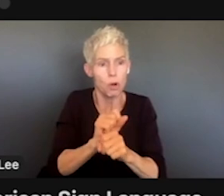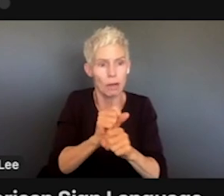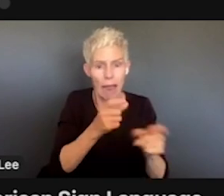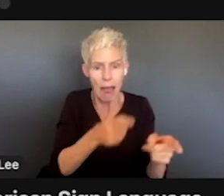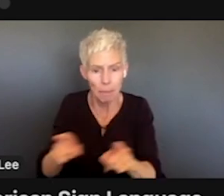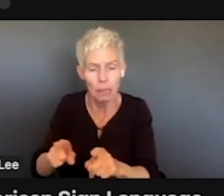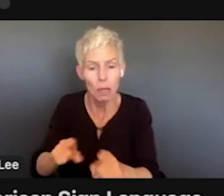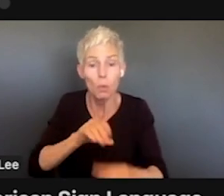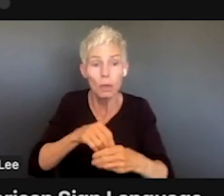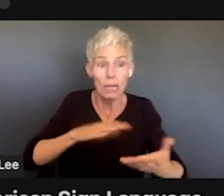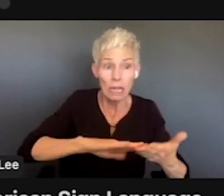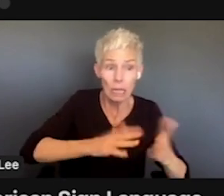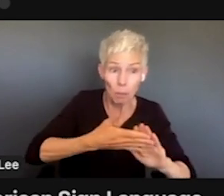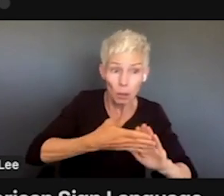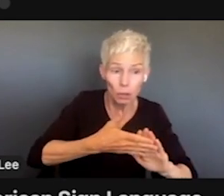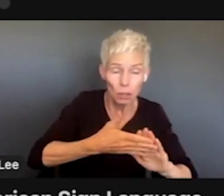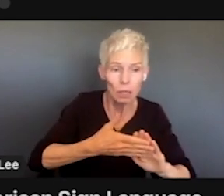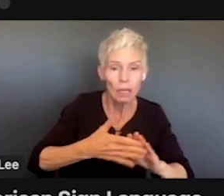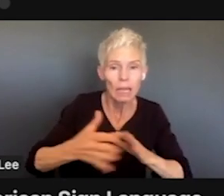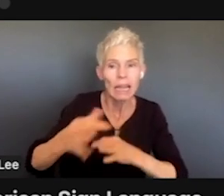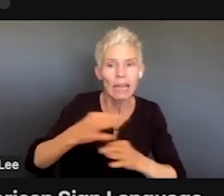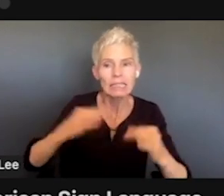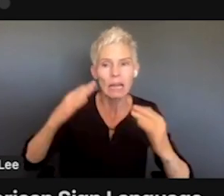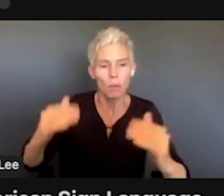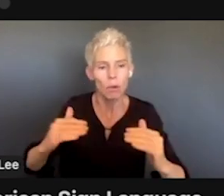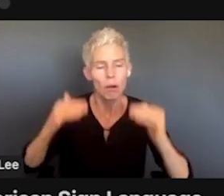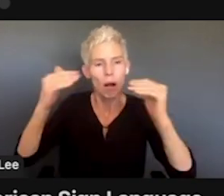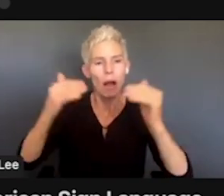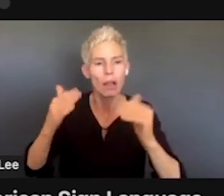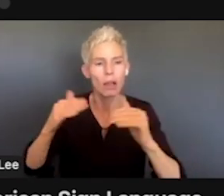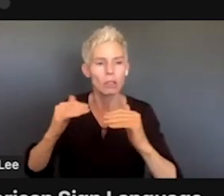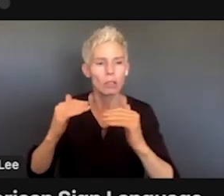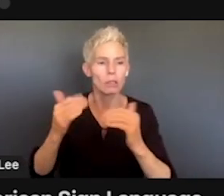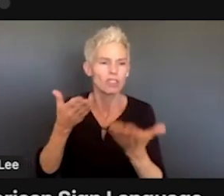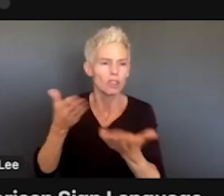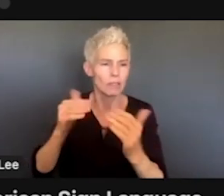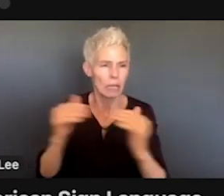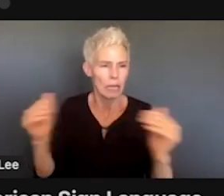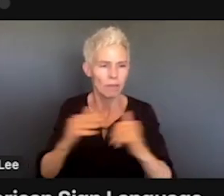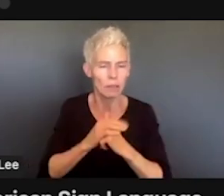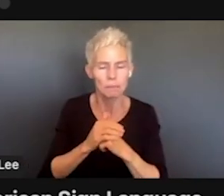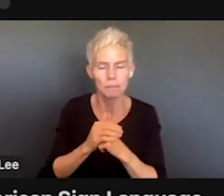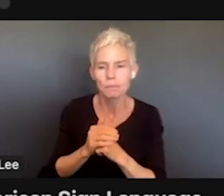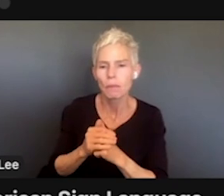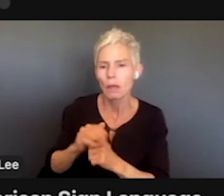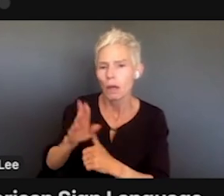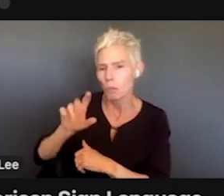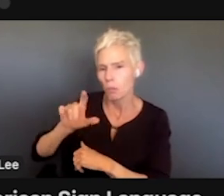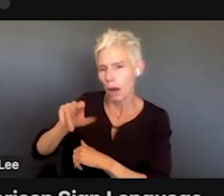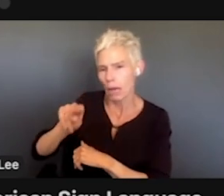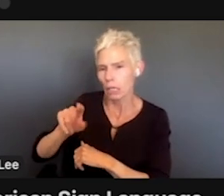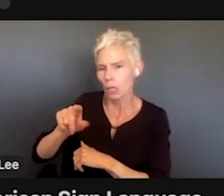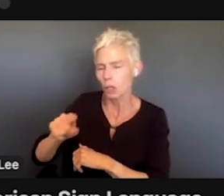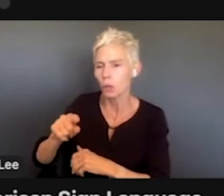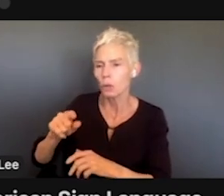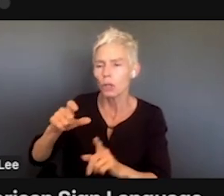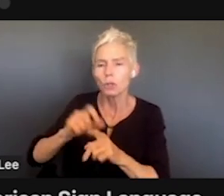community rather than in higher level services. Brian, you used the word a movement,